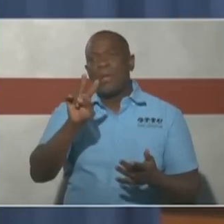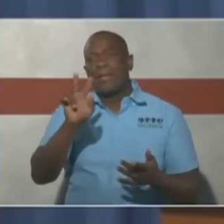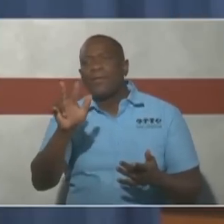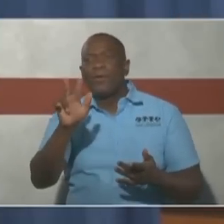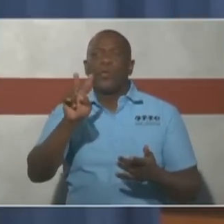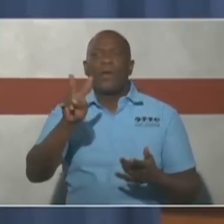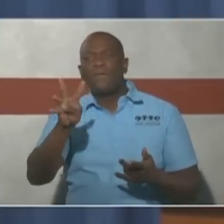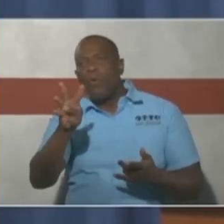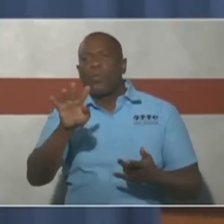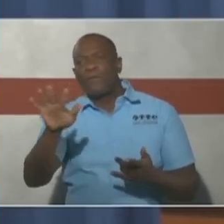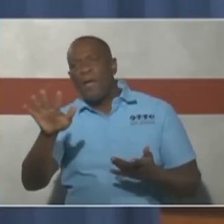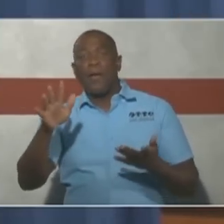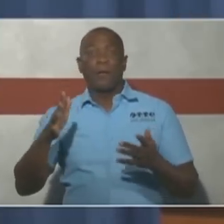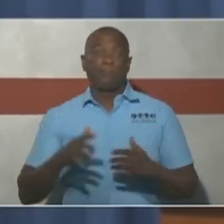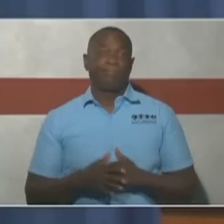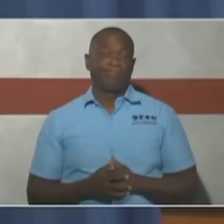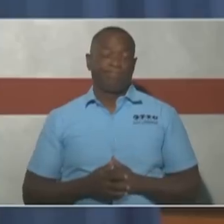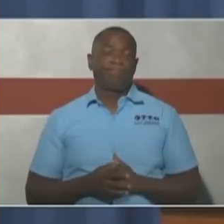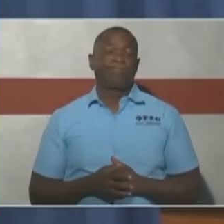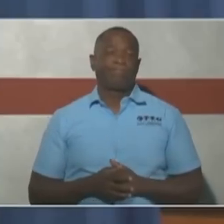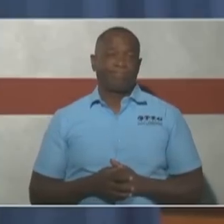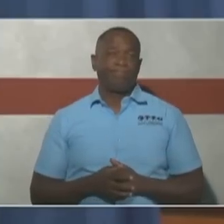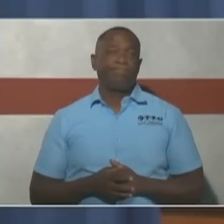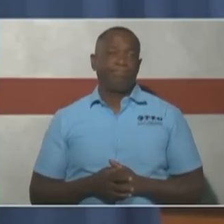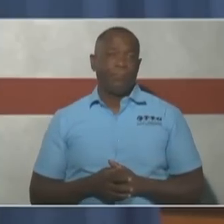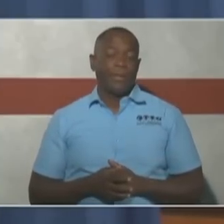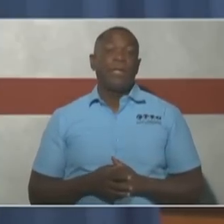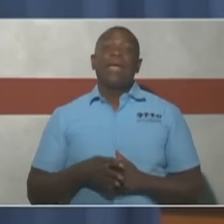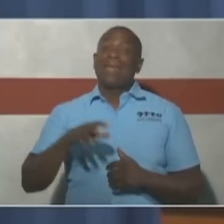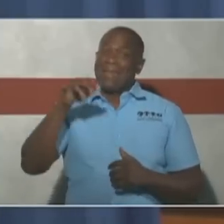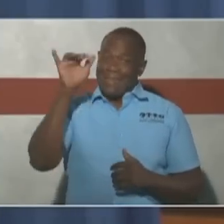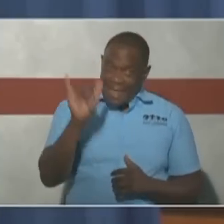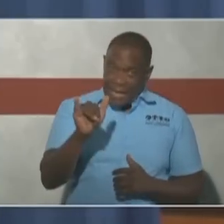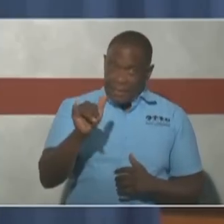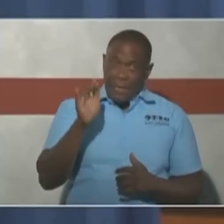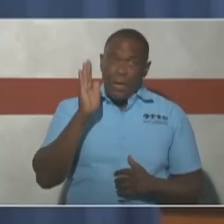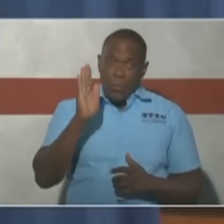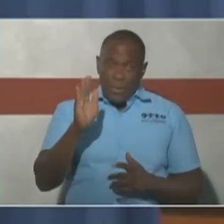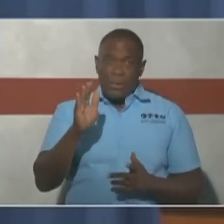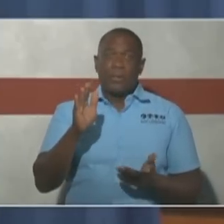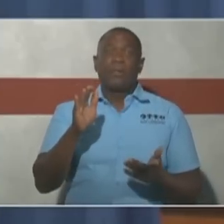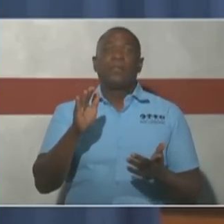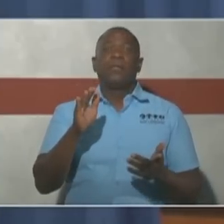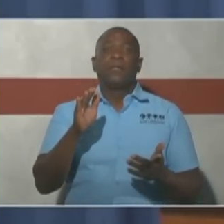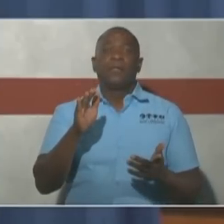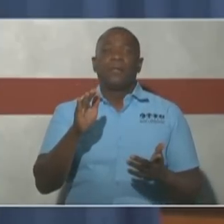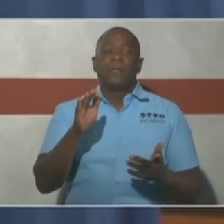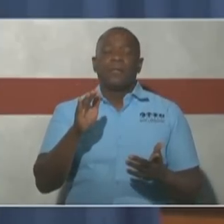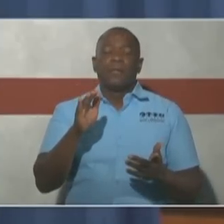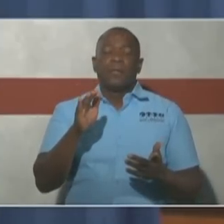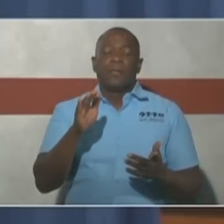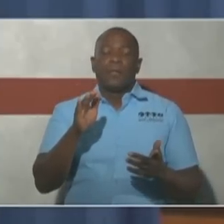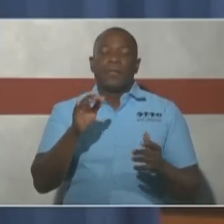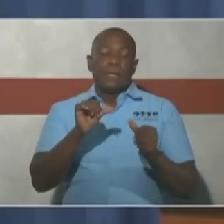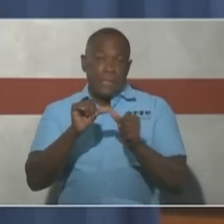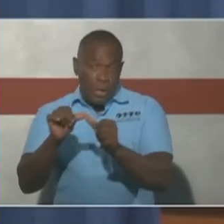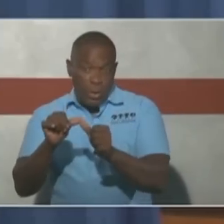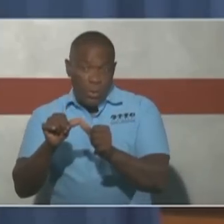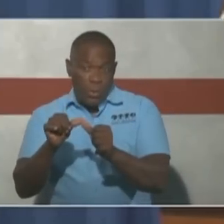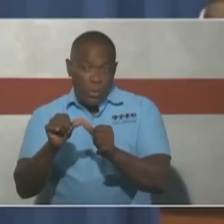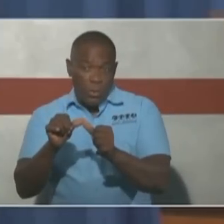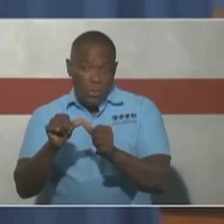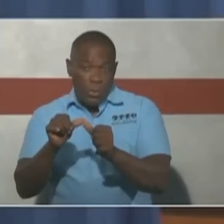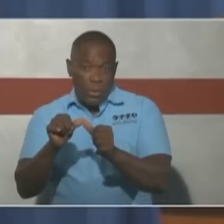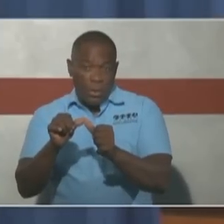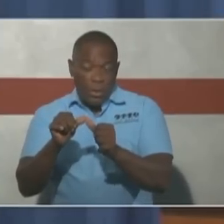seeing a ratio of about 0.12. If we project that going forward, then we'll go from single digits in terms of admissions in